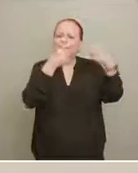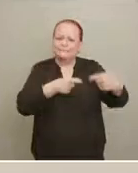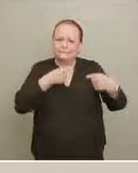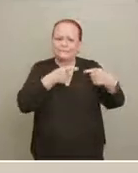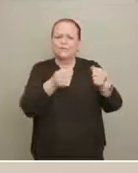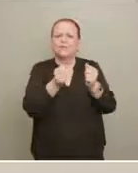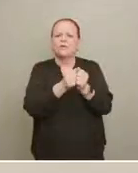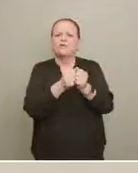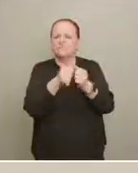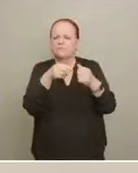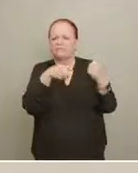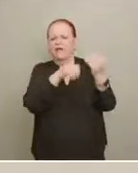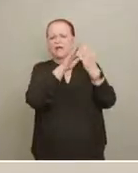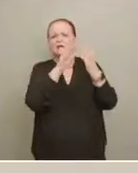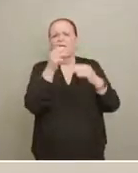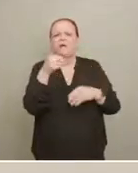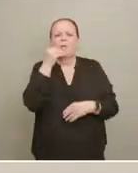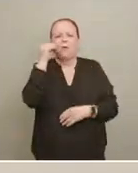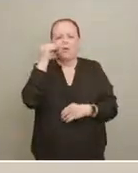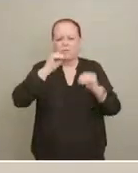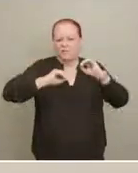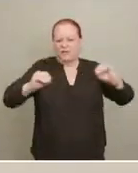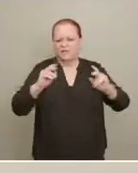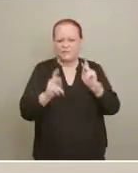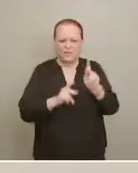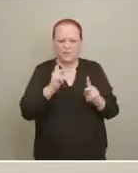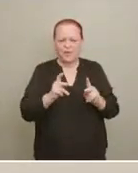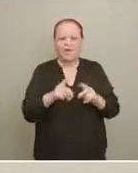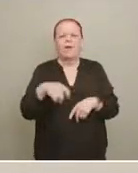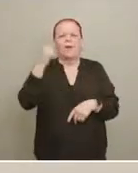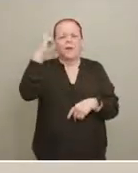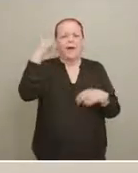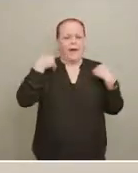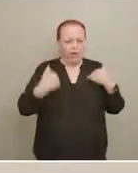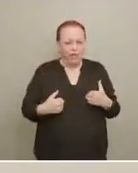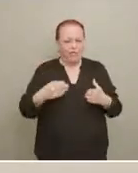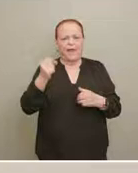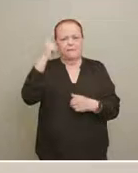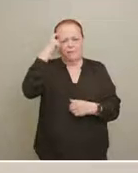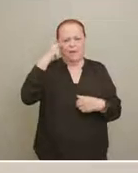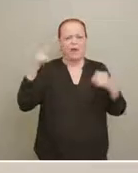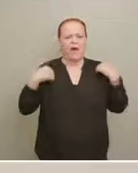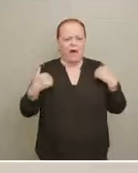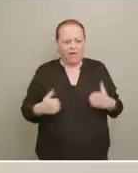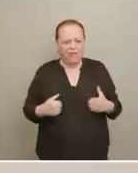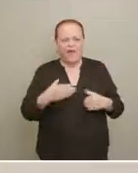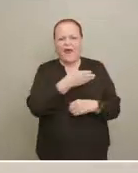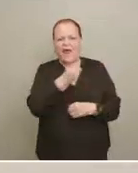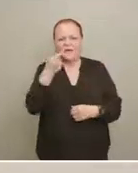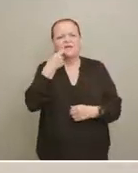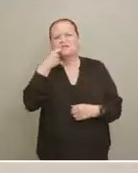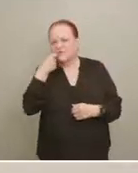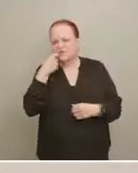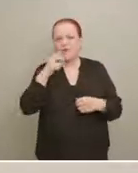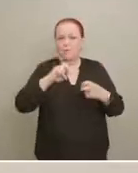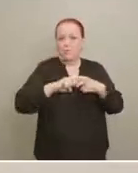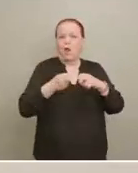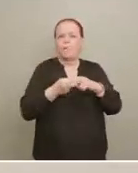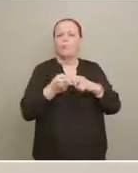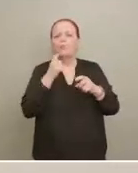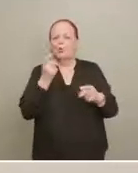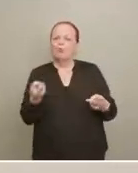crisis here in Orange County, health, mental health crisis, and addiction. The problem only got worse during